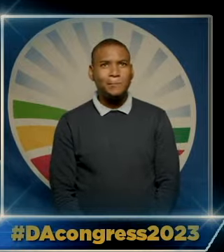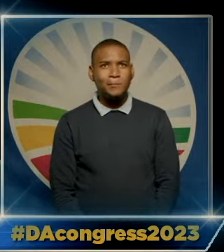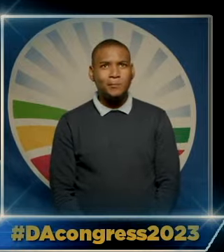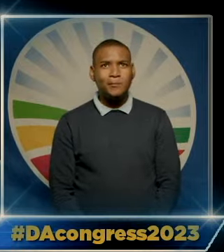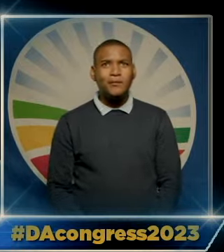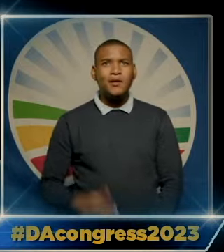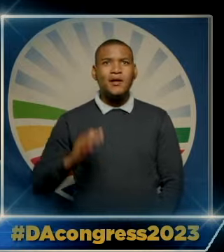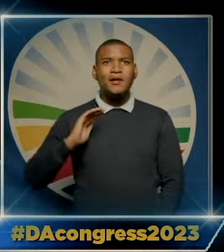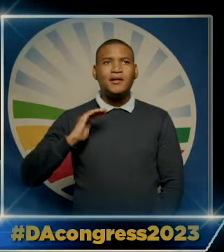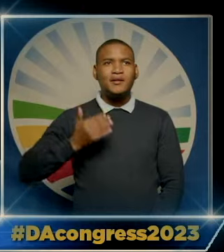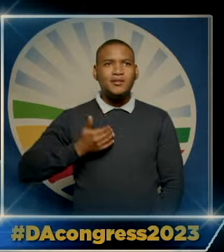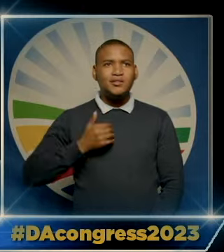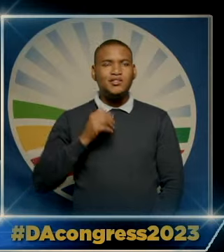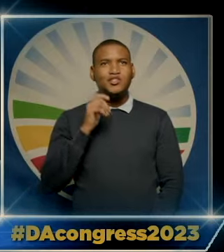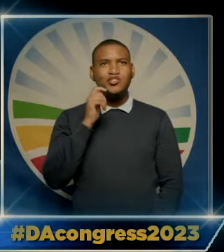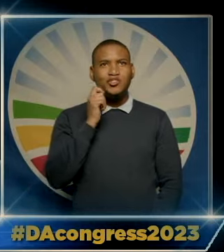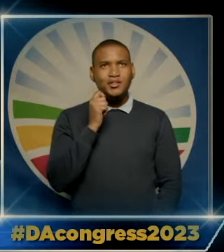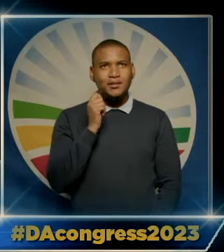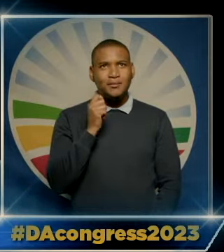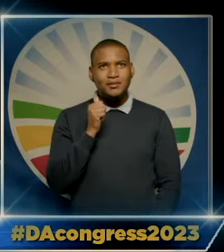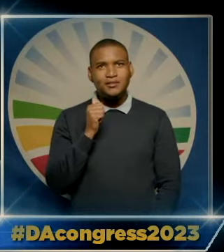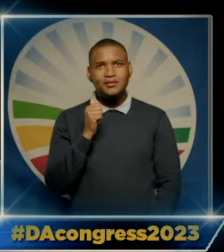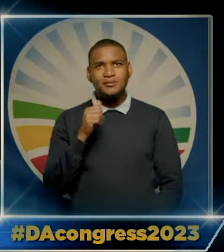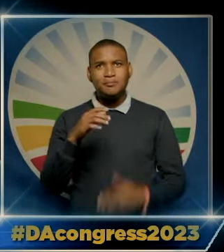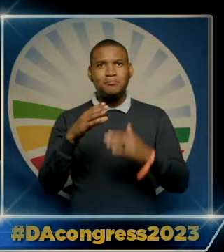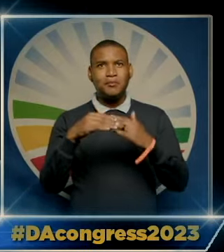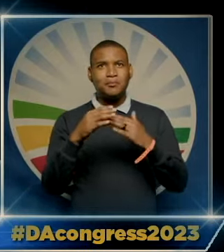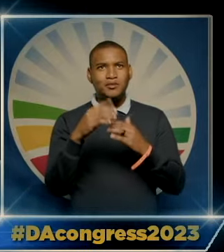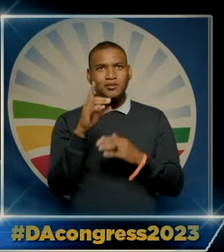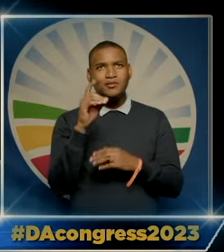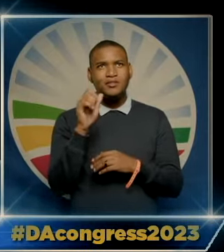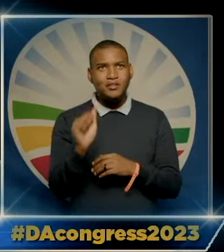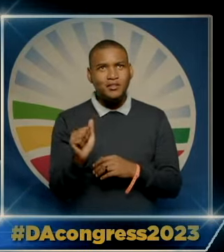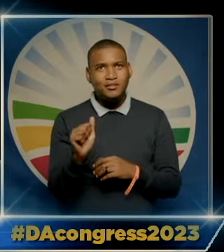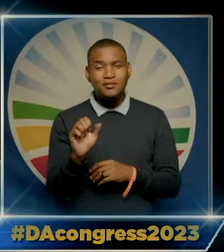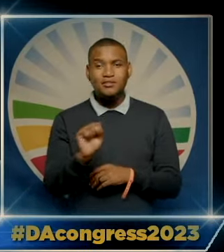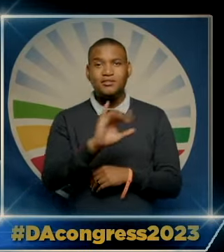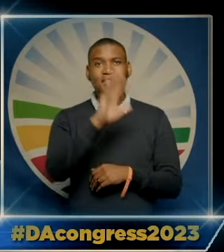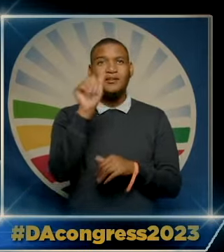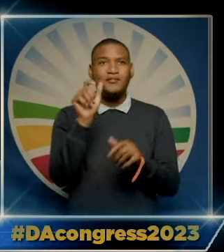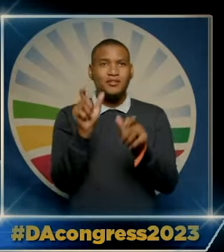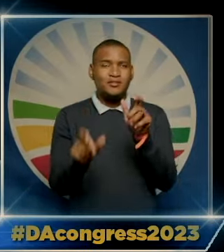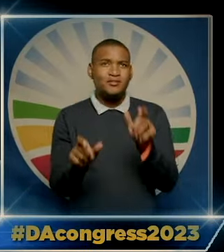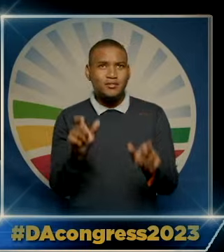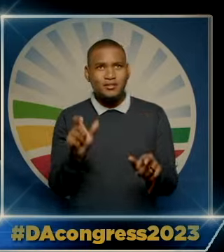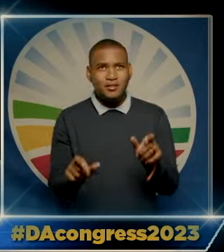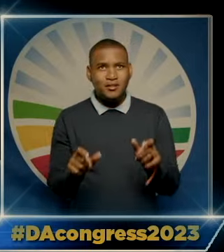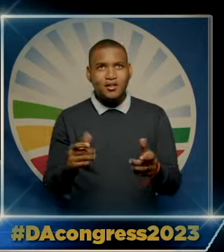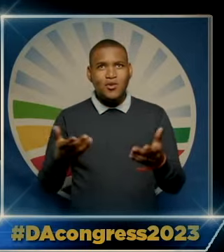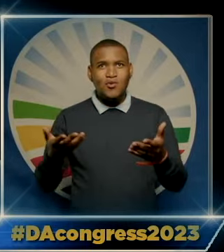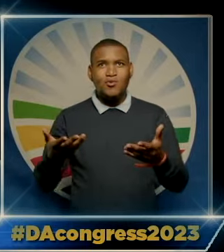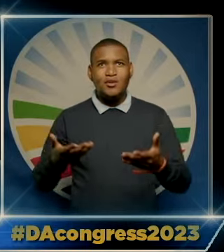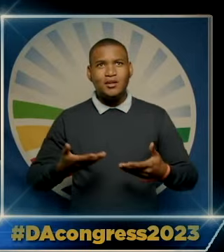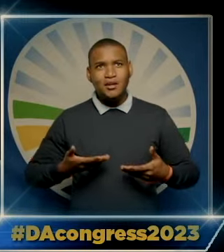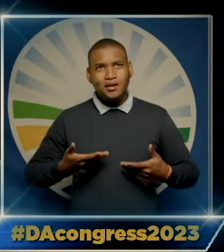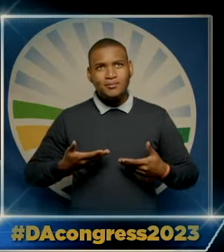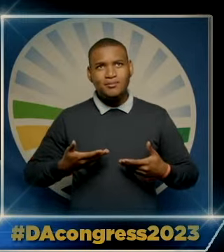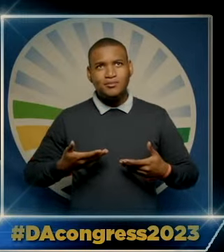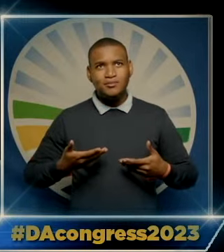Ladies and gentlemen, Democrats, South Africans, welcome to the